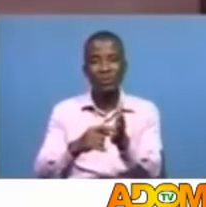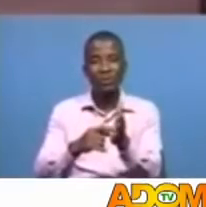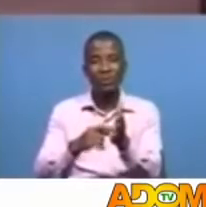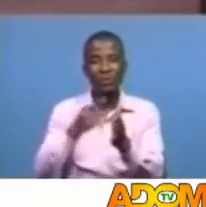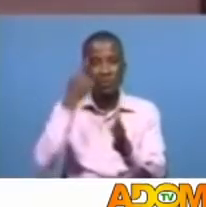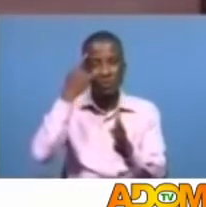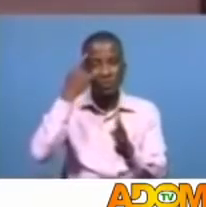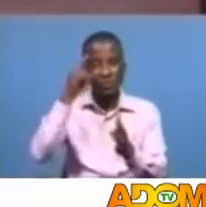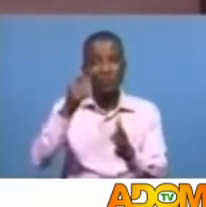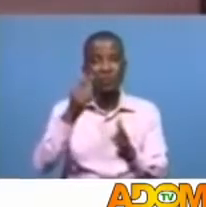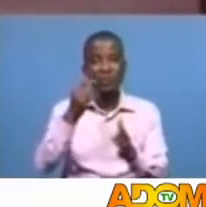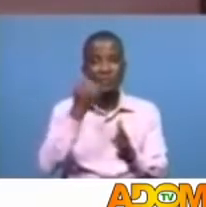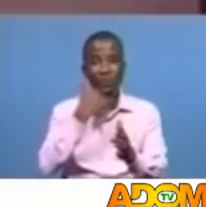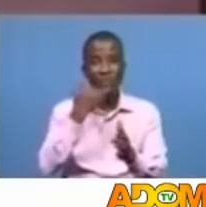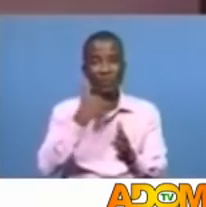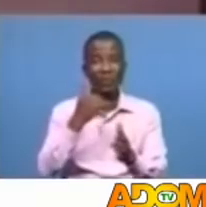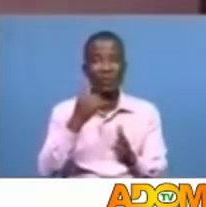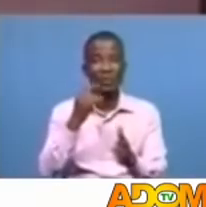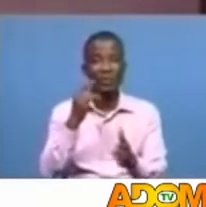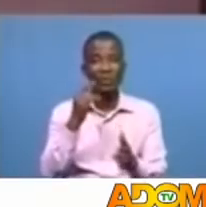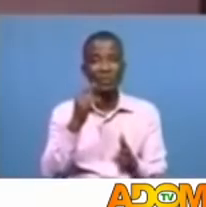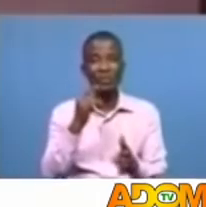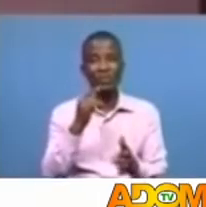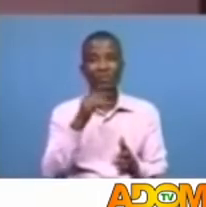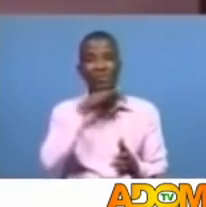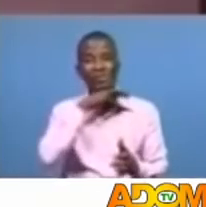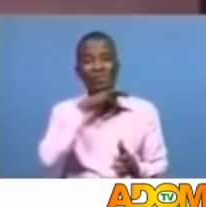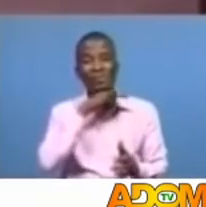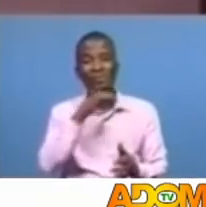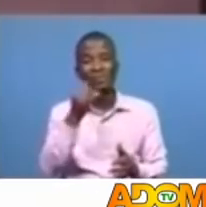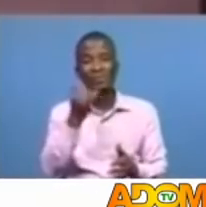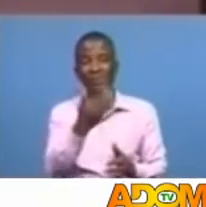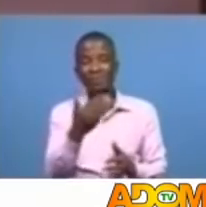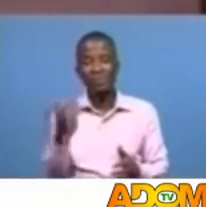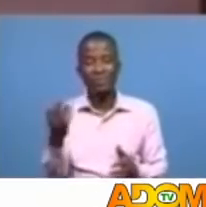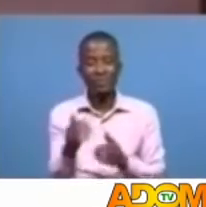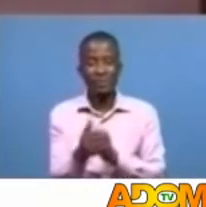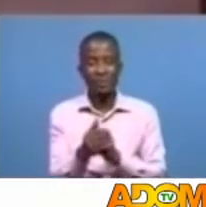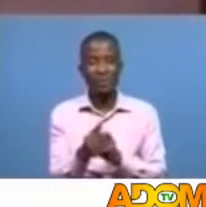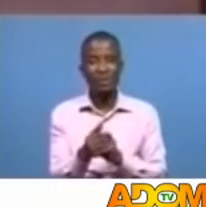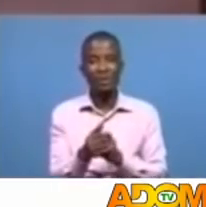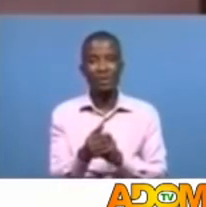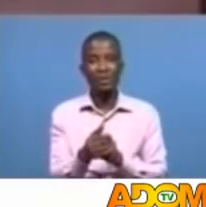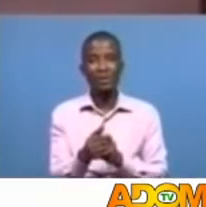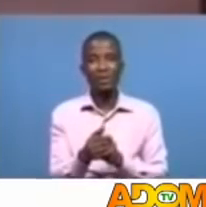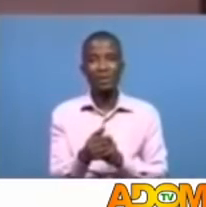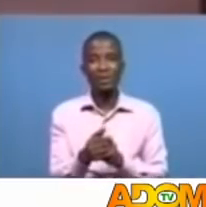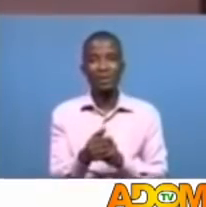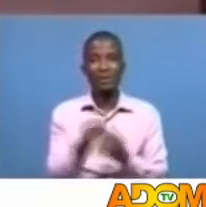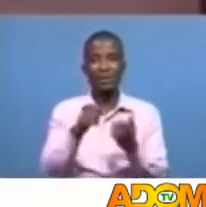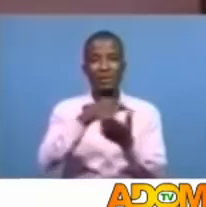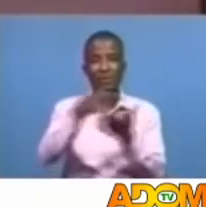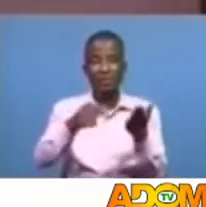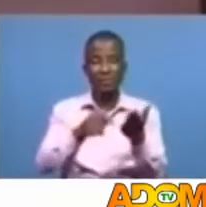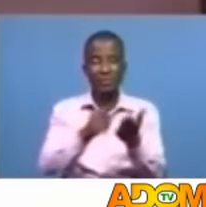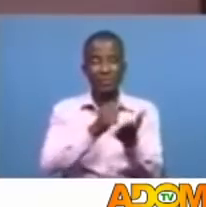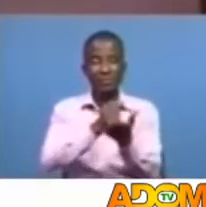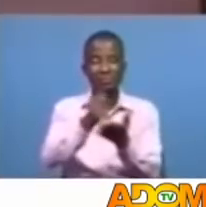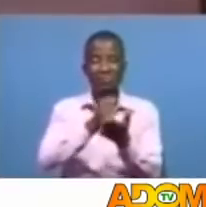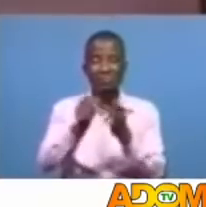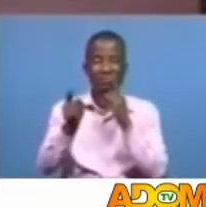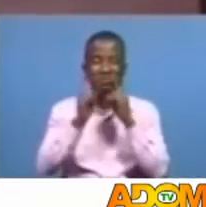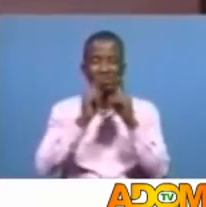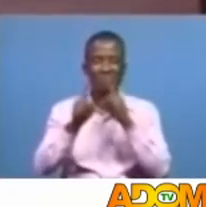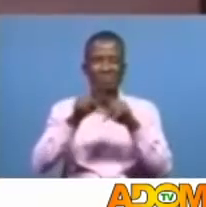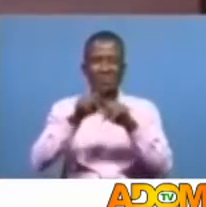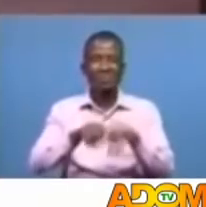or irrationality. Because those facts, my lord, are based on the grounds that he has dealt